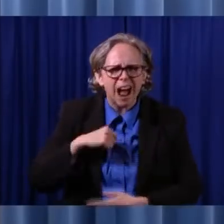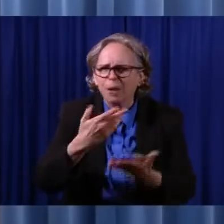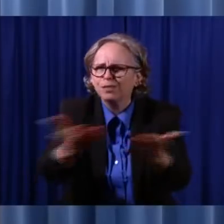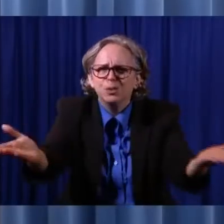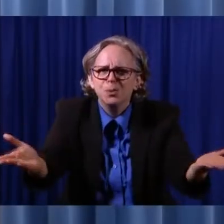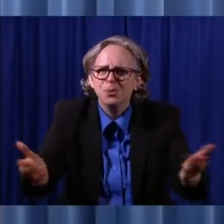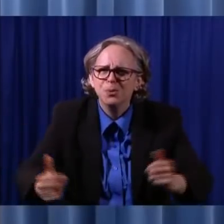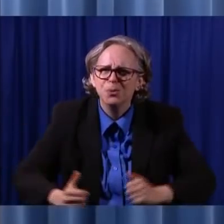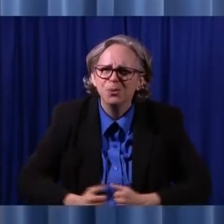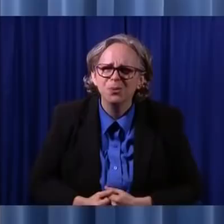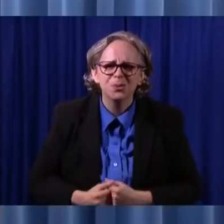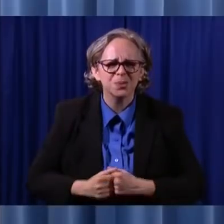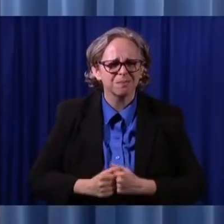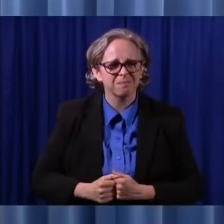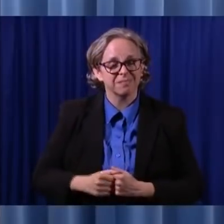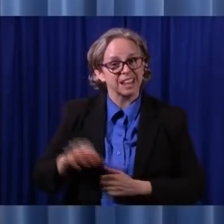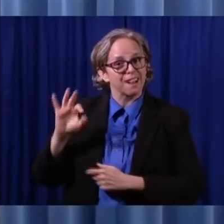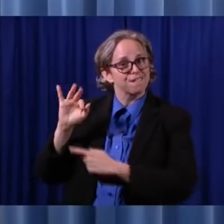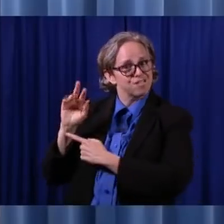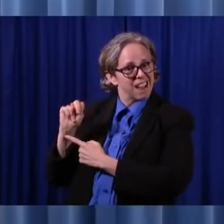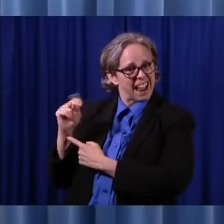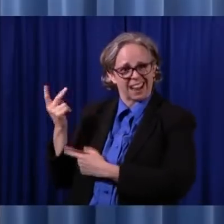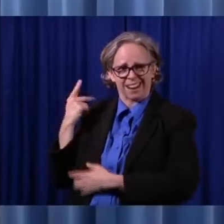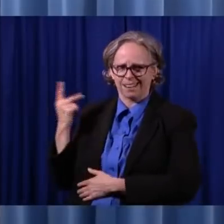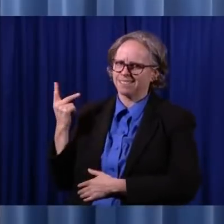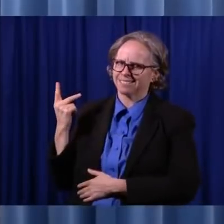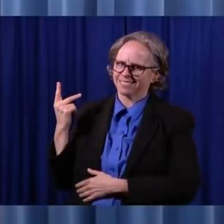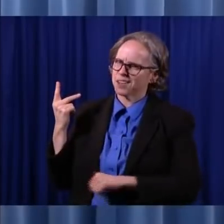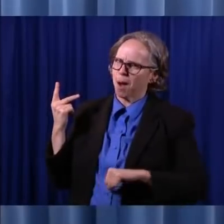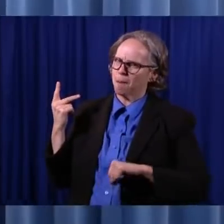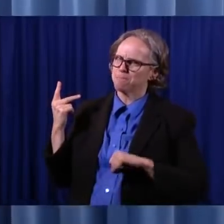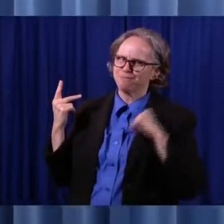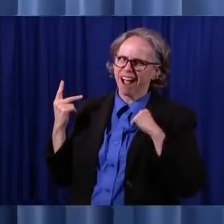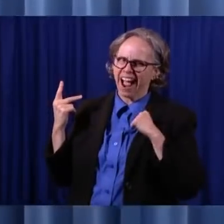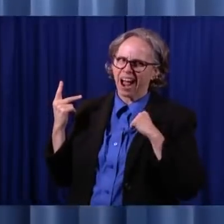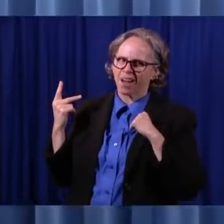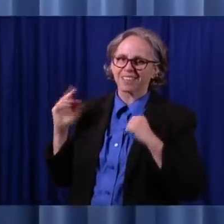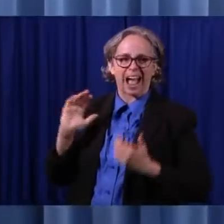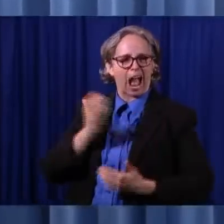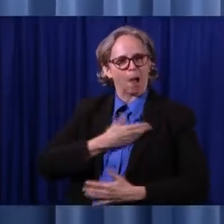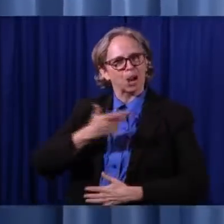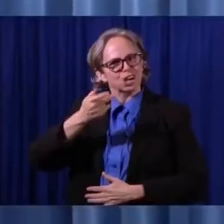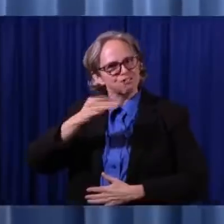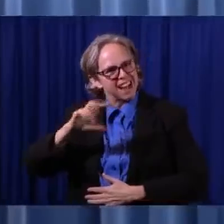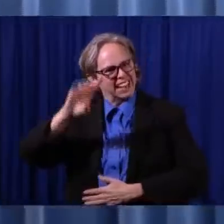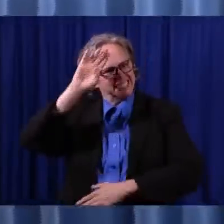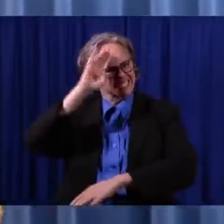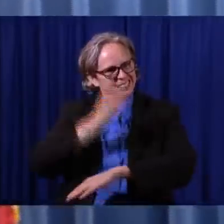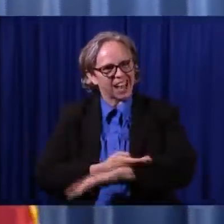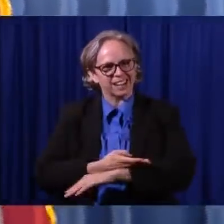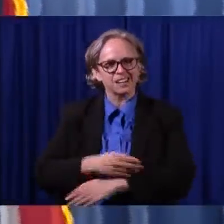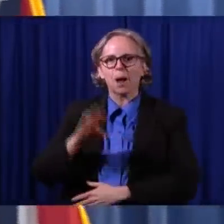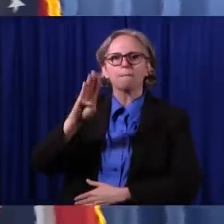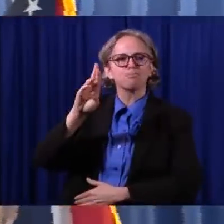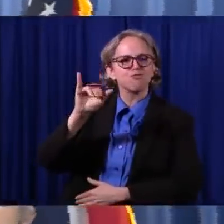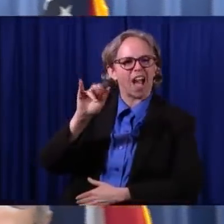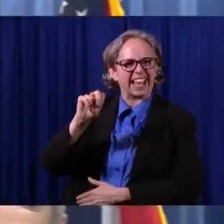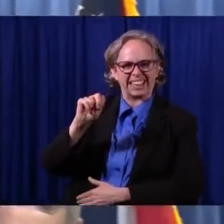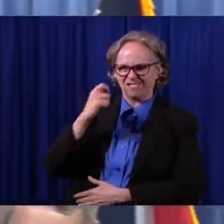Fran and I are particularly proud. Our grandson Brian, who just graduated from high